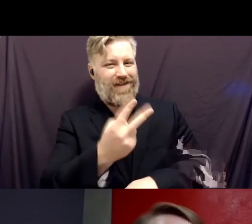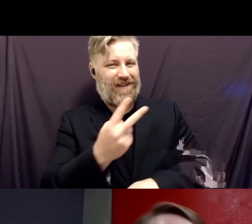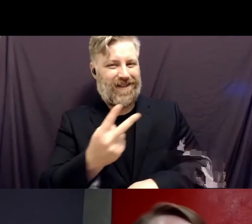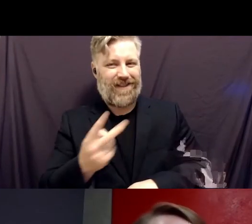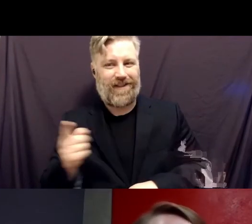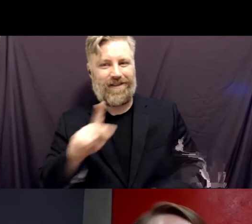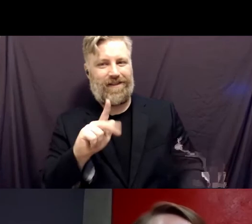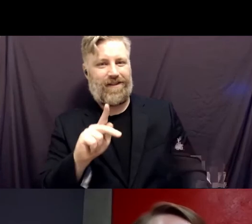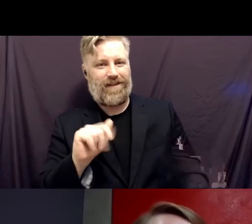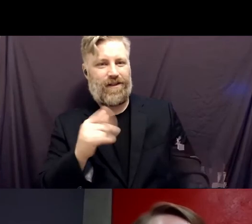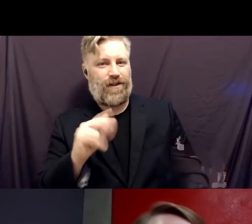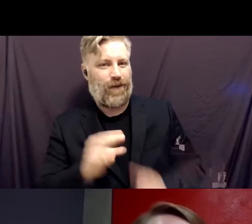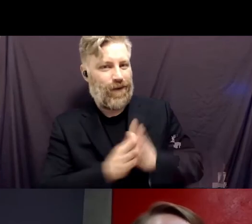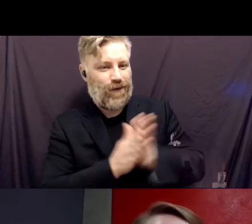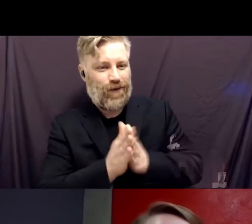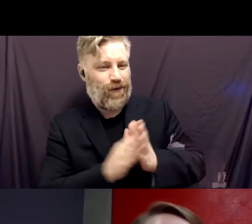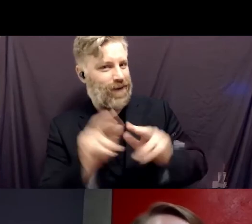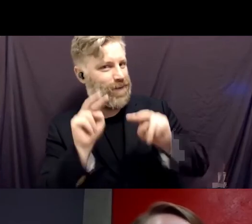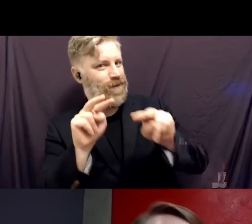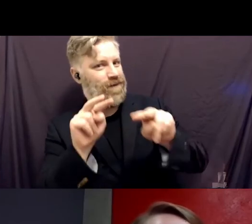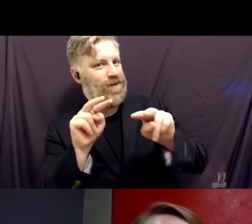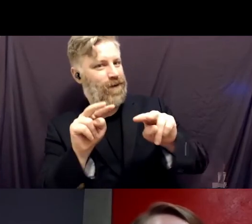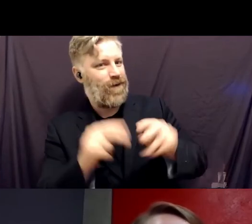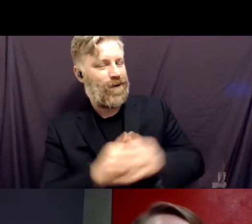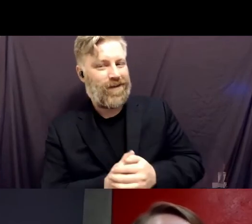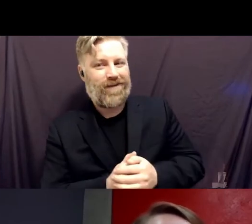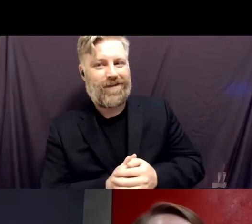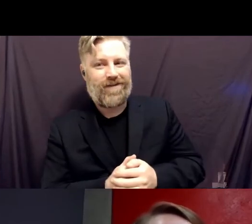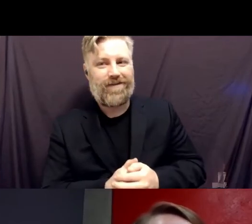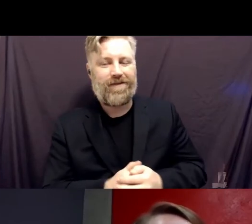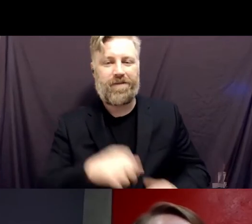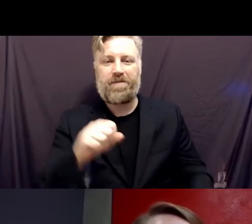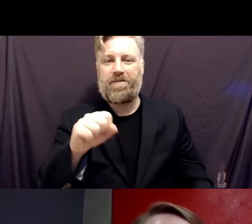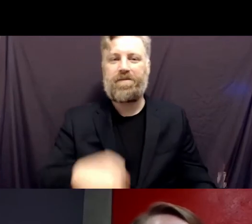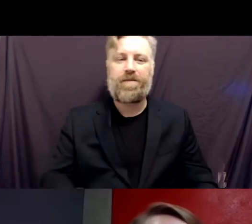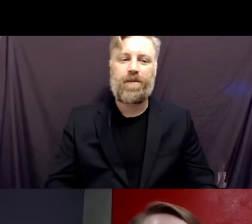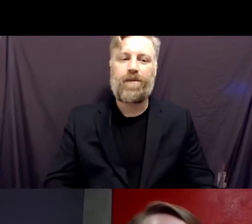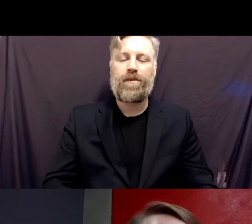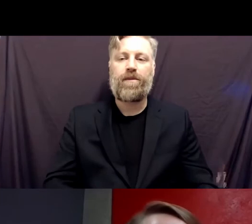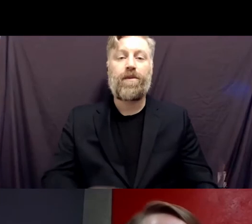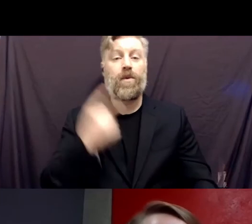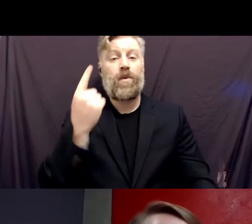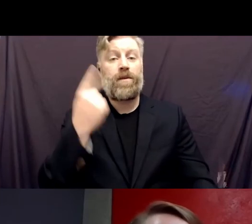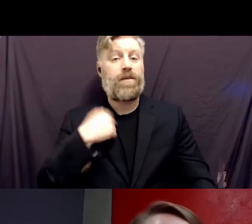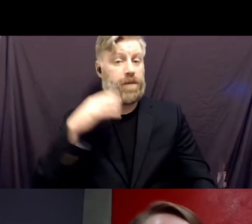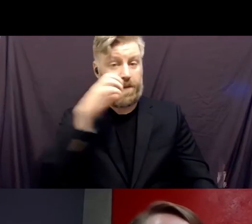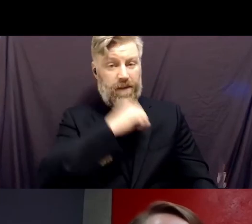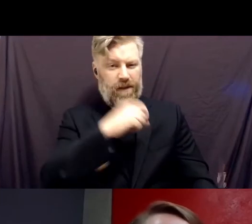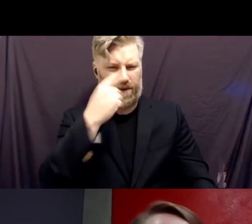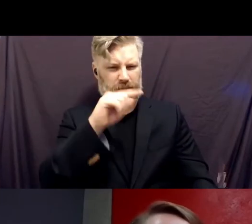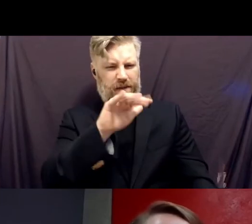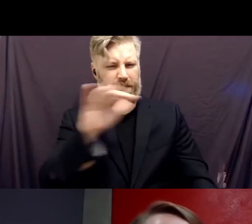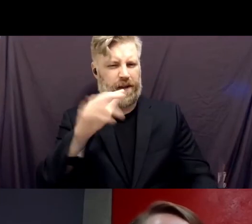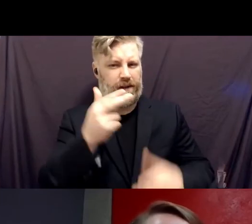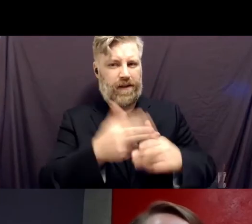that the Corona landmark. Yes. Yes. One thing that we missed, Martin, could you spell the name of